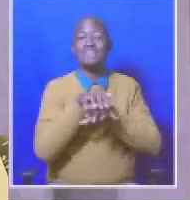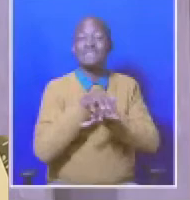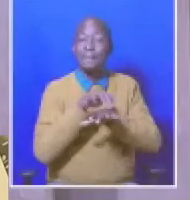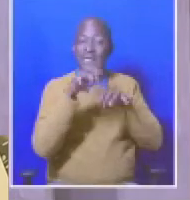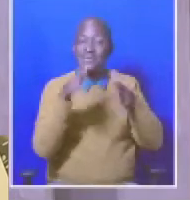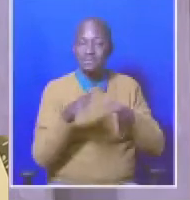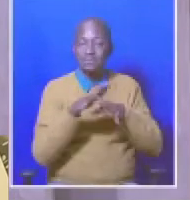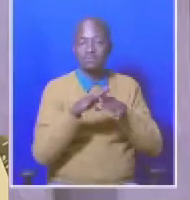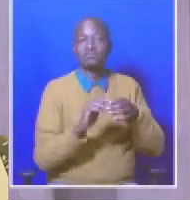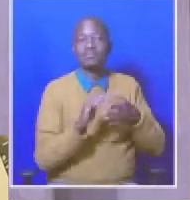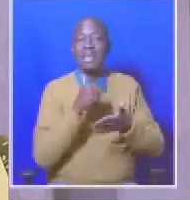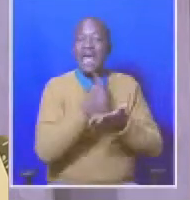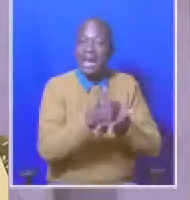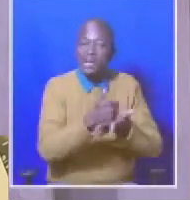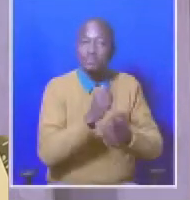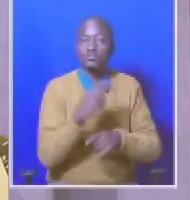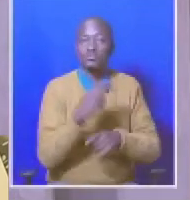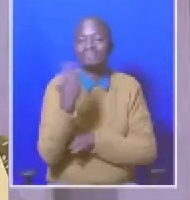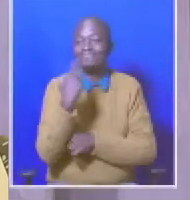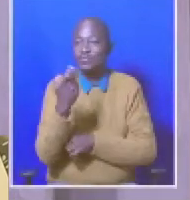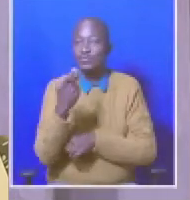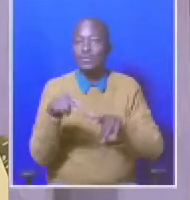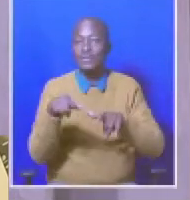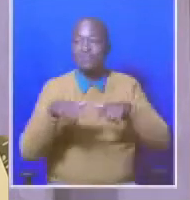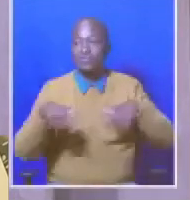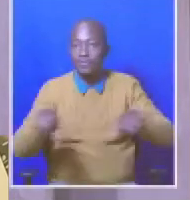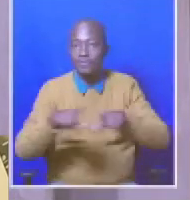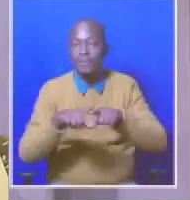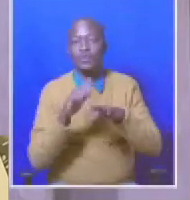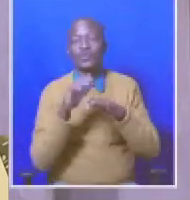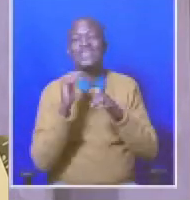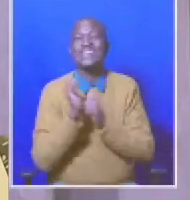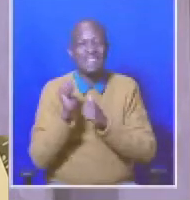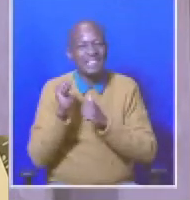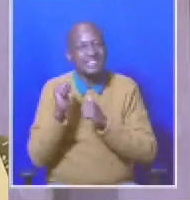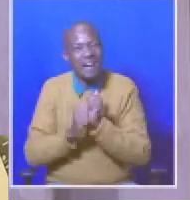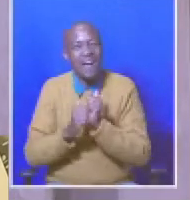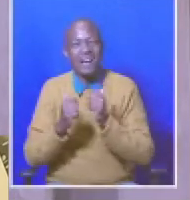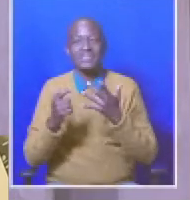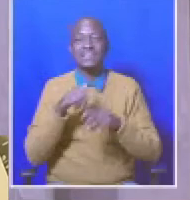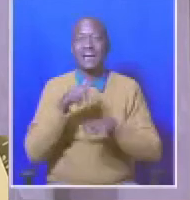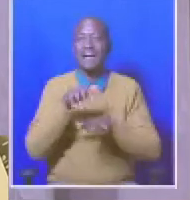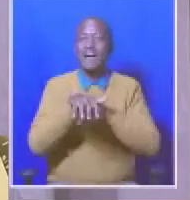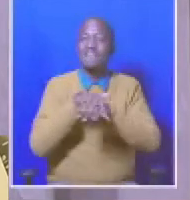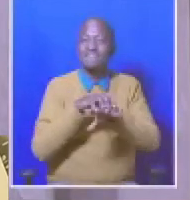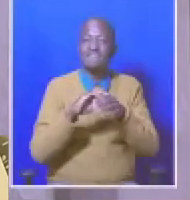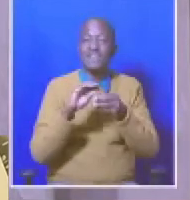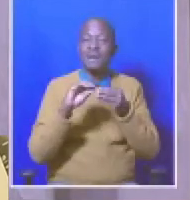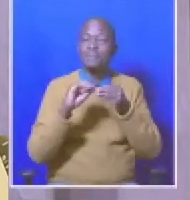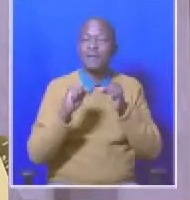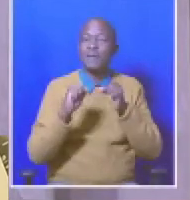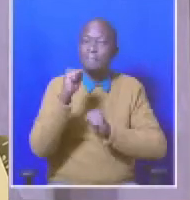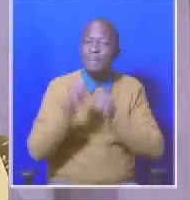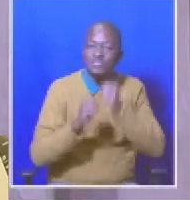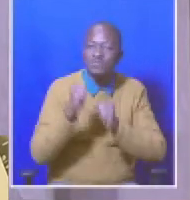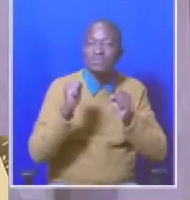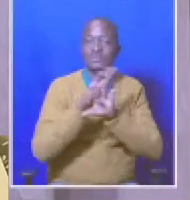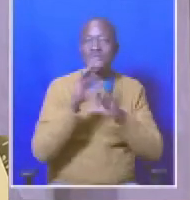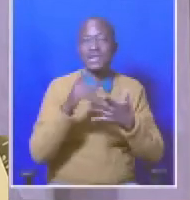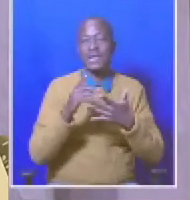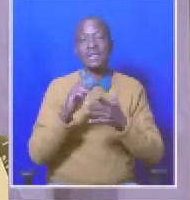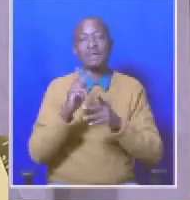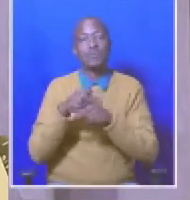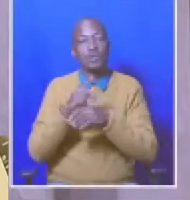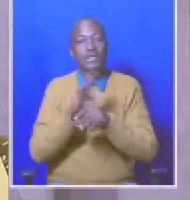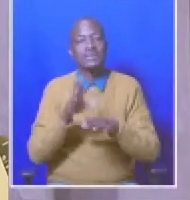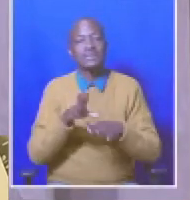acquired farms with infrastructure, farm machinery, equipment, production development inputs,